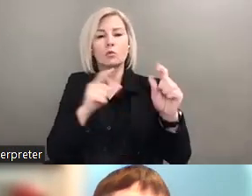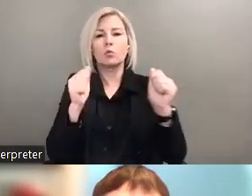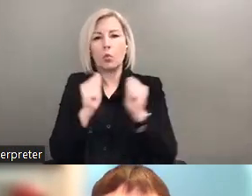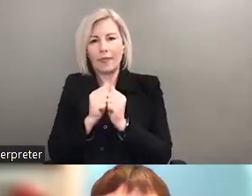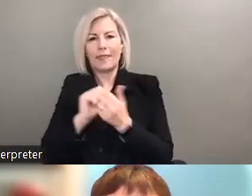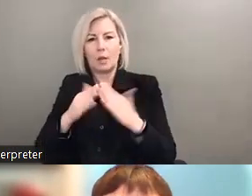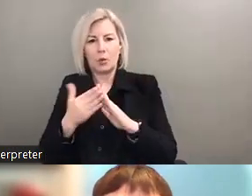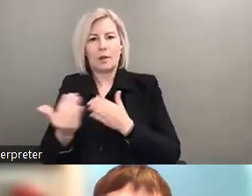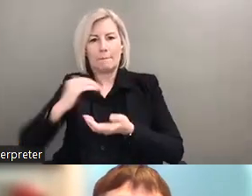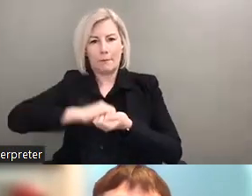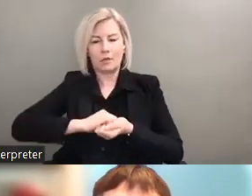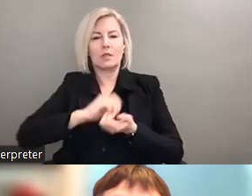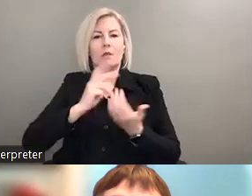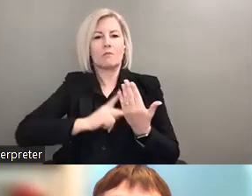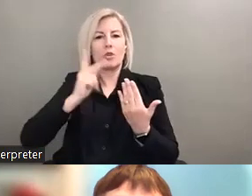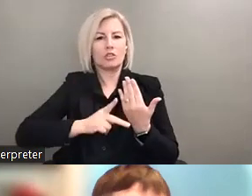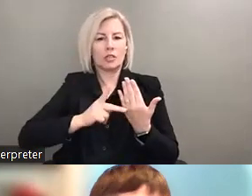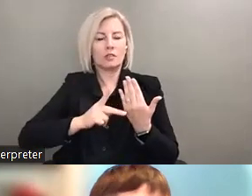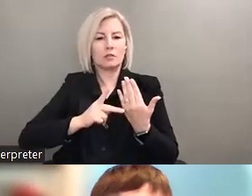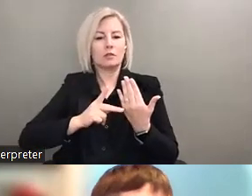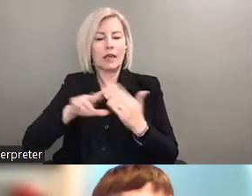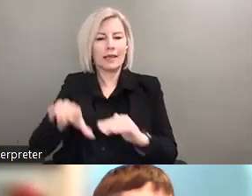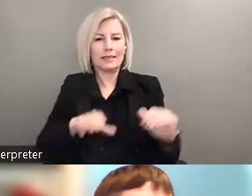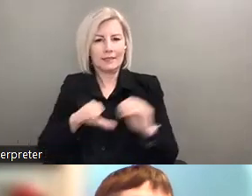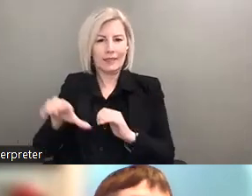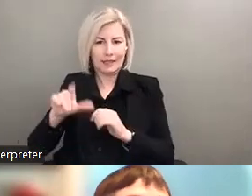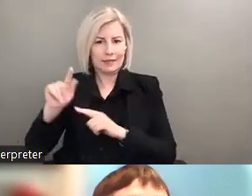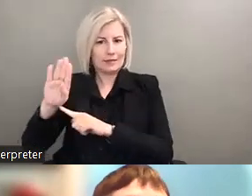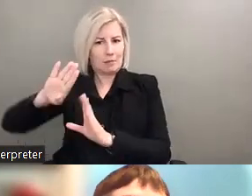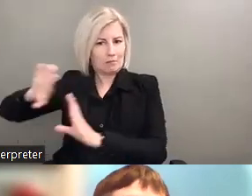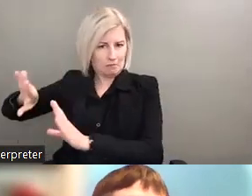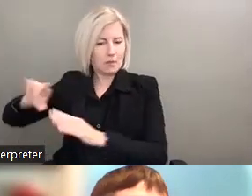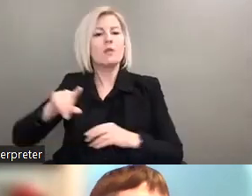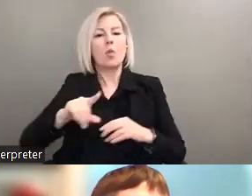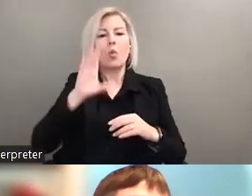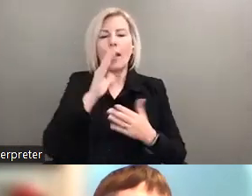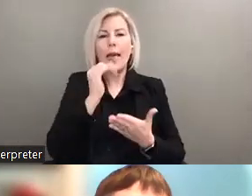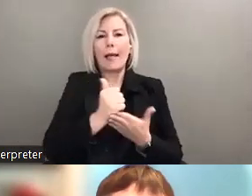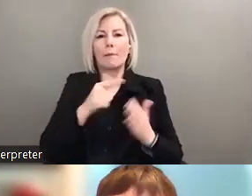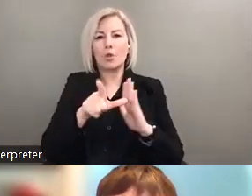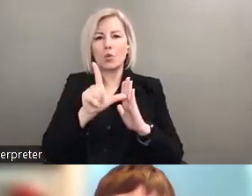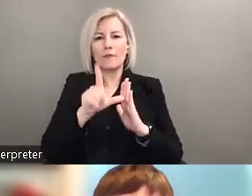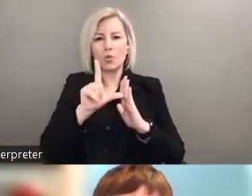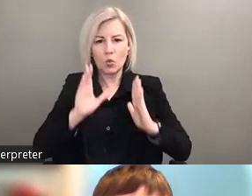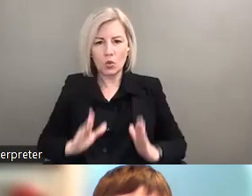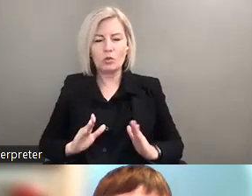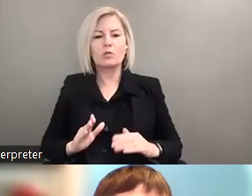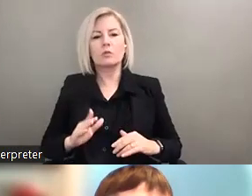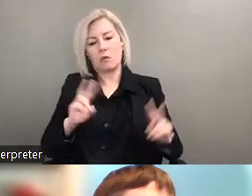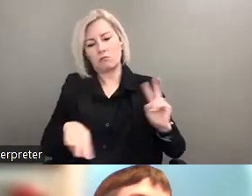partners and project activities tabs that we'll look at in just a minute, will help reviewers assess the project's community